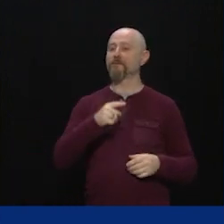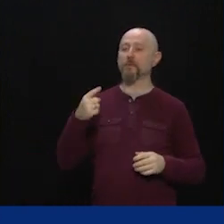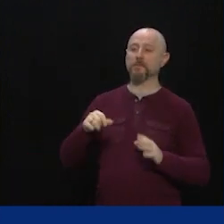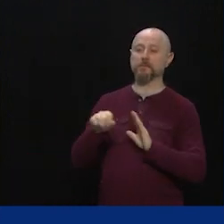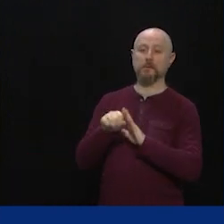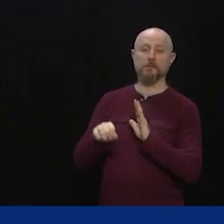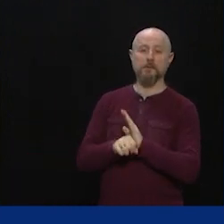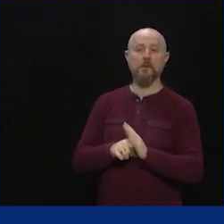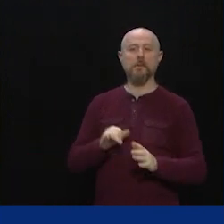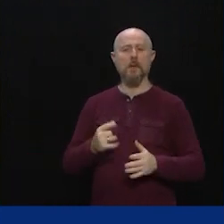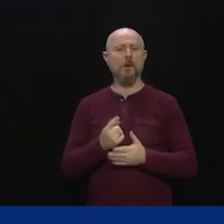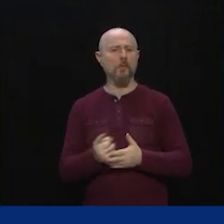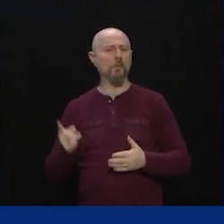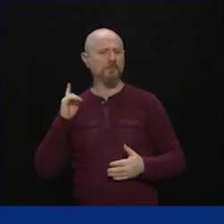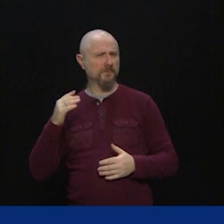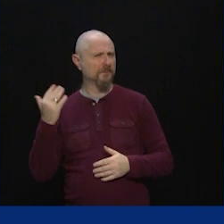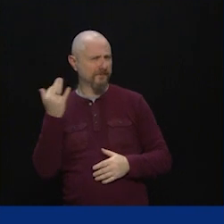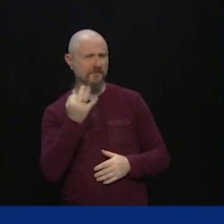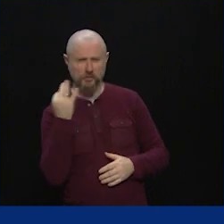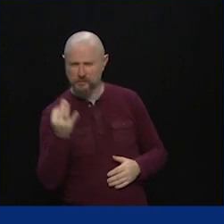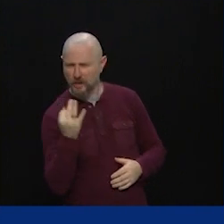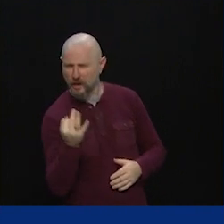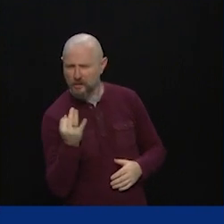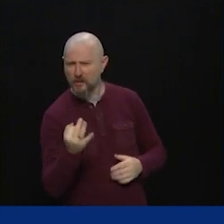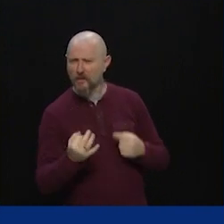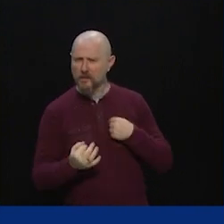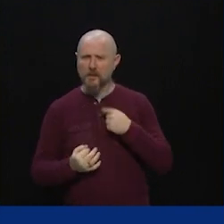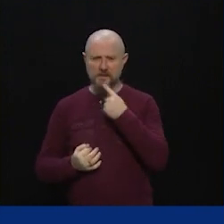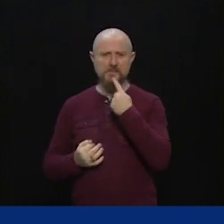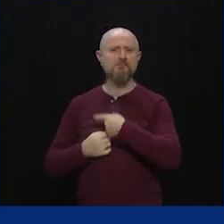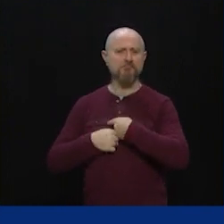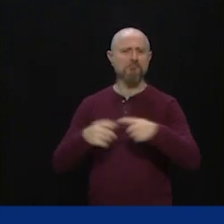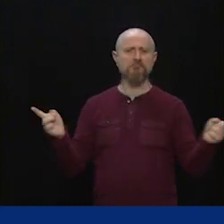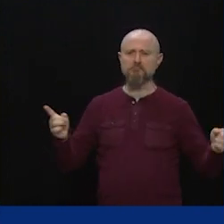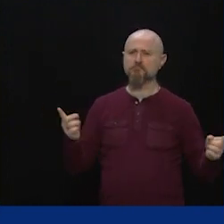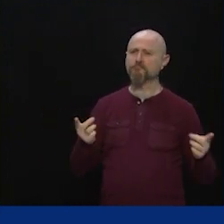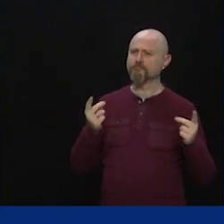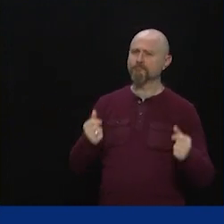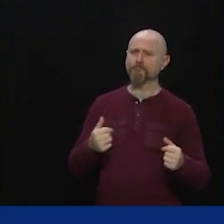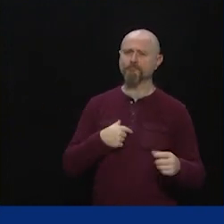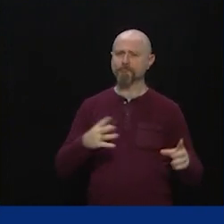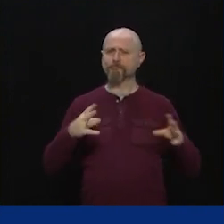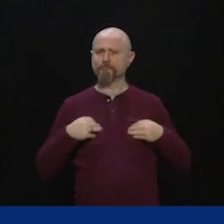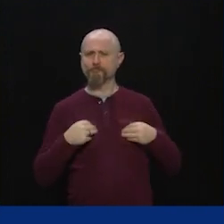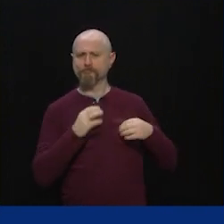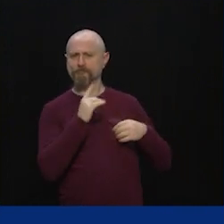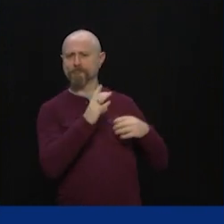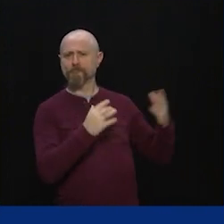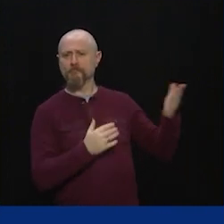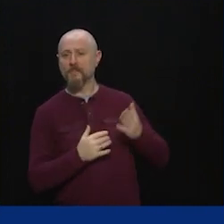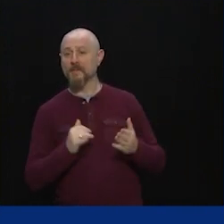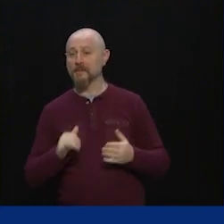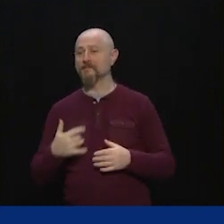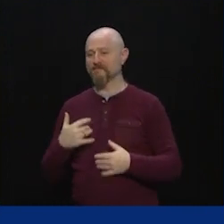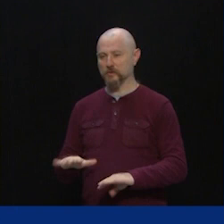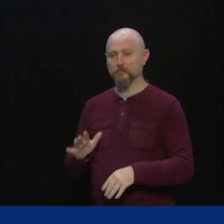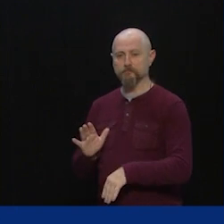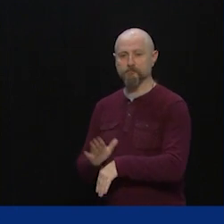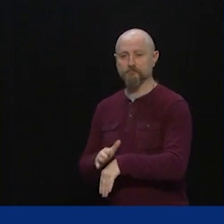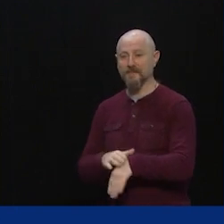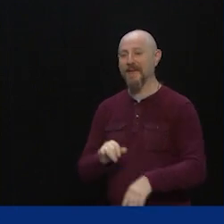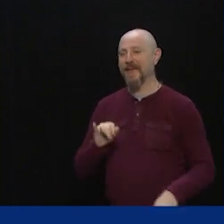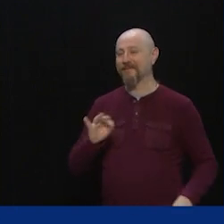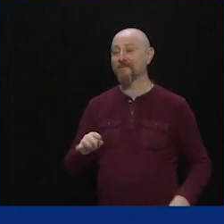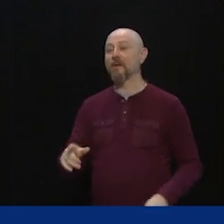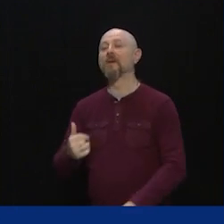a week ago Friday. We were out there immediately saying that we're going to adopt that. We did put in the caveat that we wanted people vaccinated before they went back,